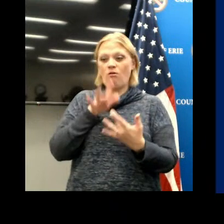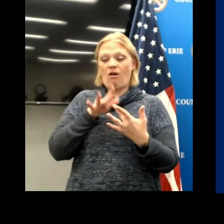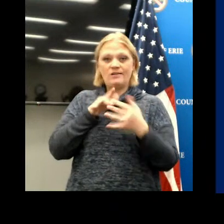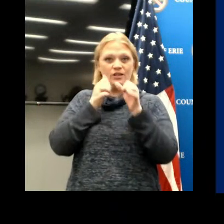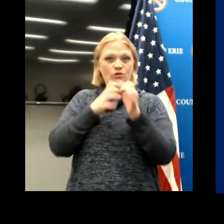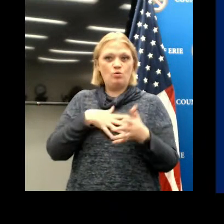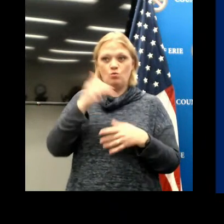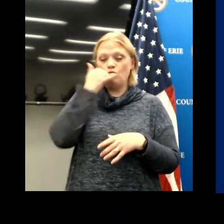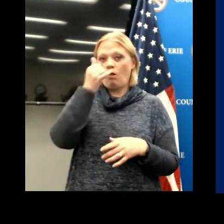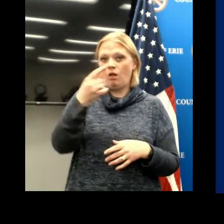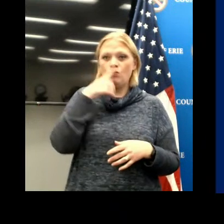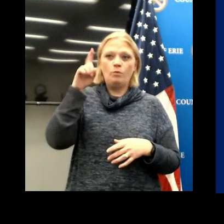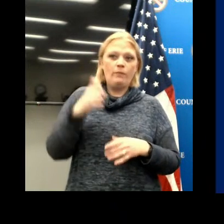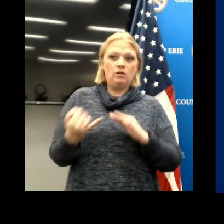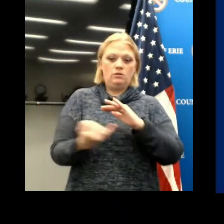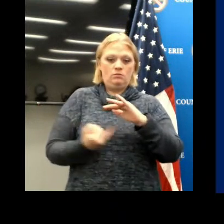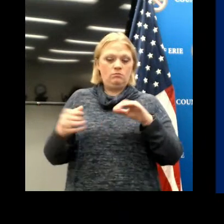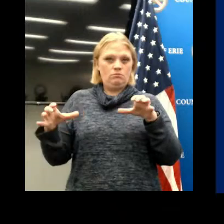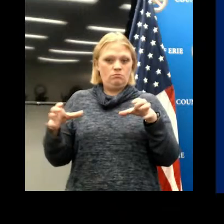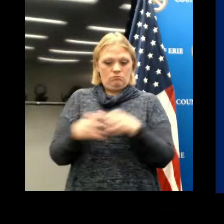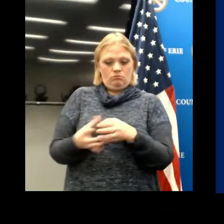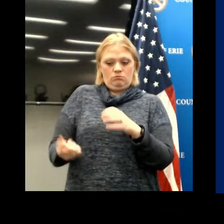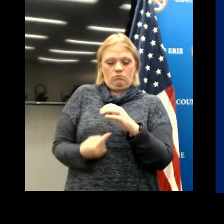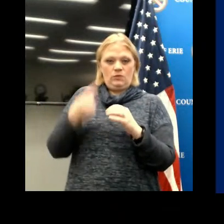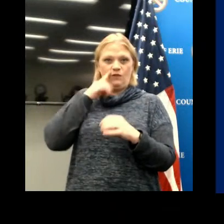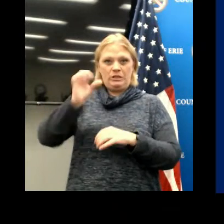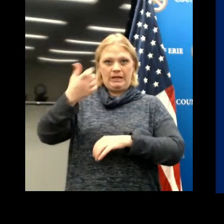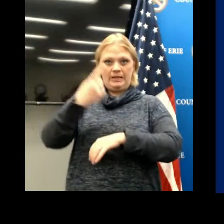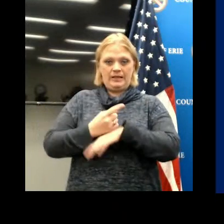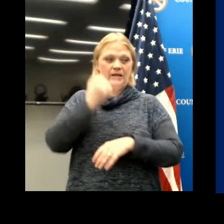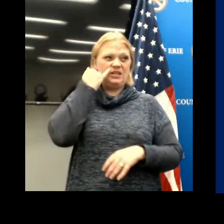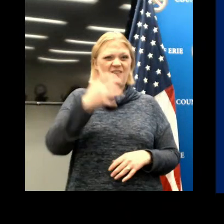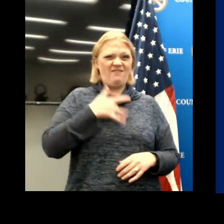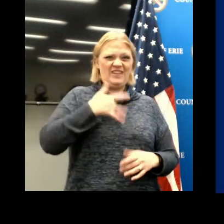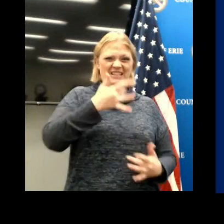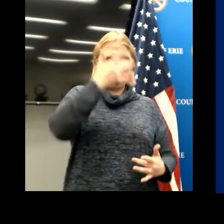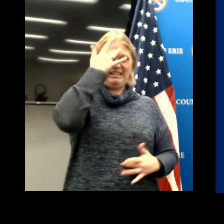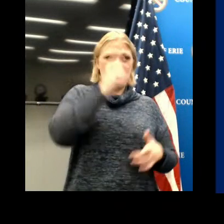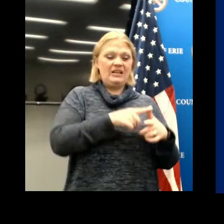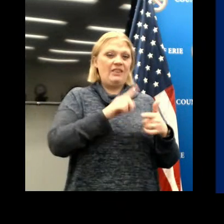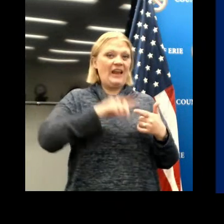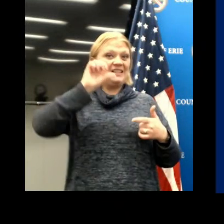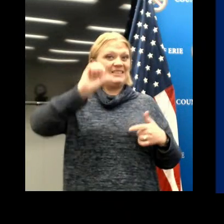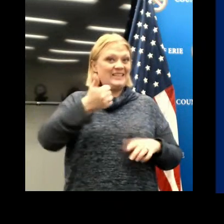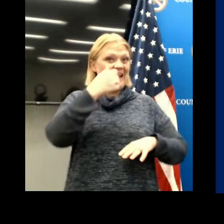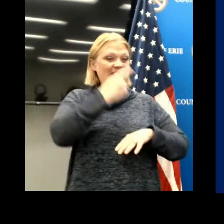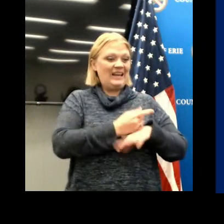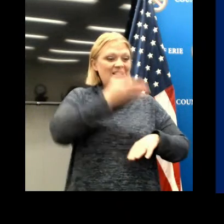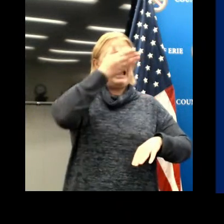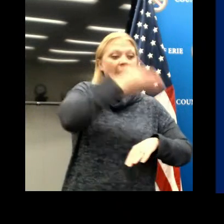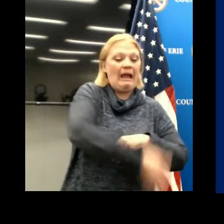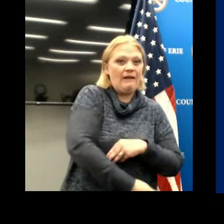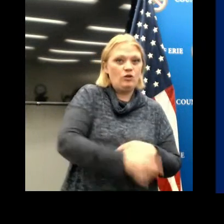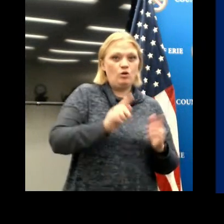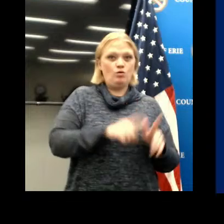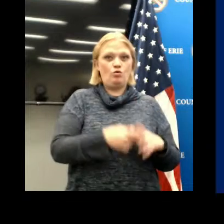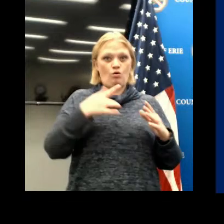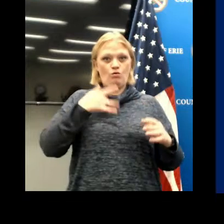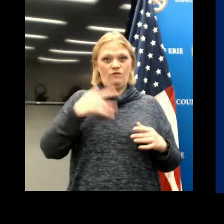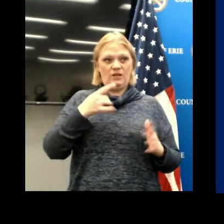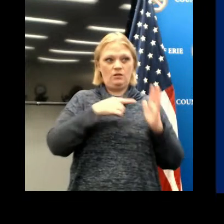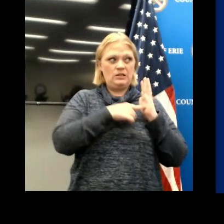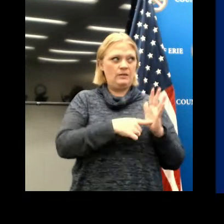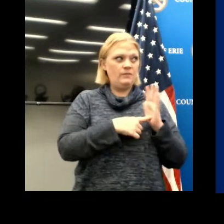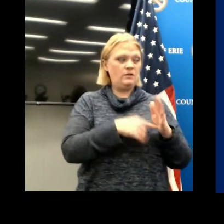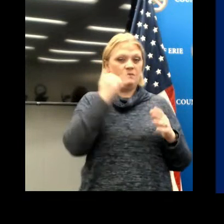to know to isolate for 10 days. If you are symptomatic, it's 10 days after the onset of symptoms. If you didn't have symptoms,